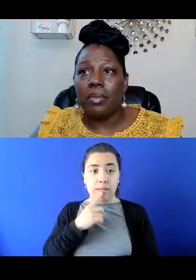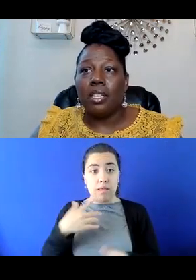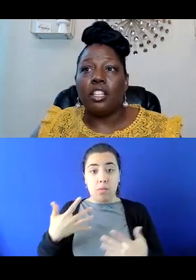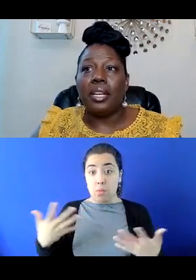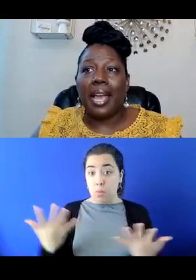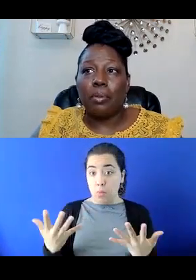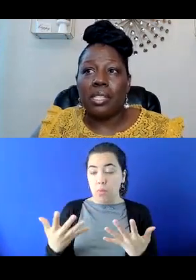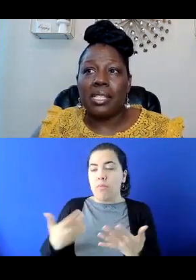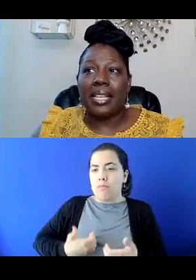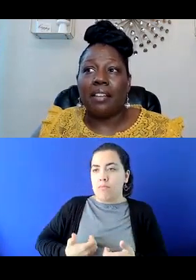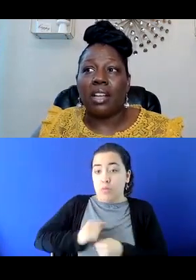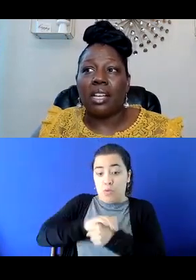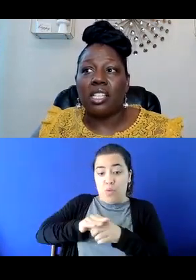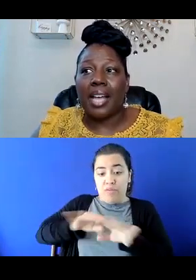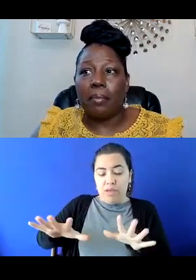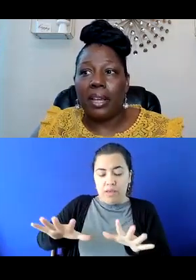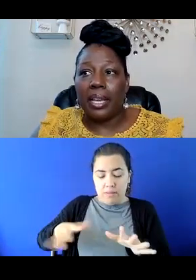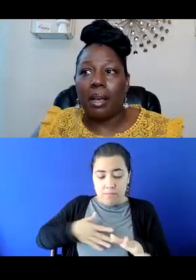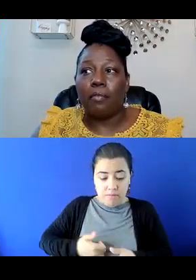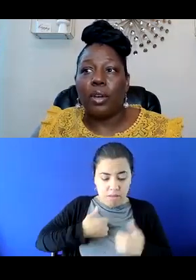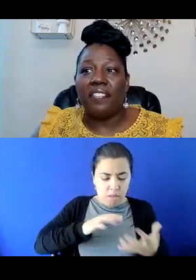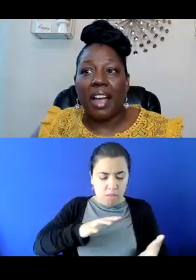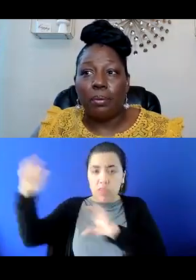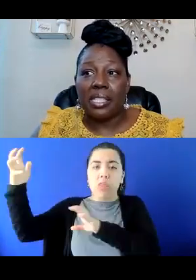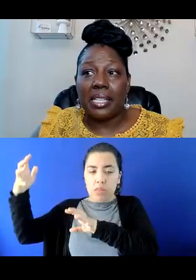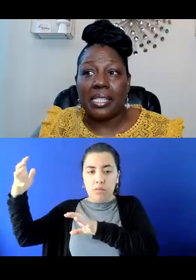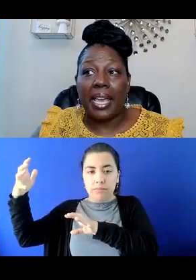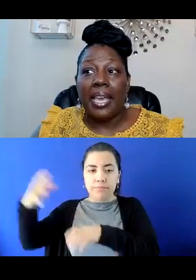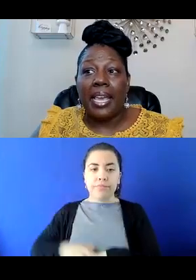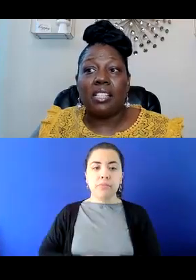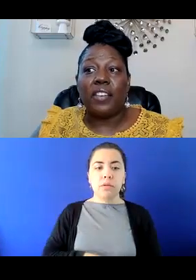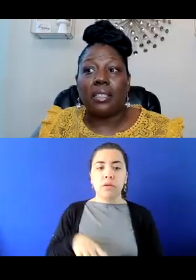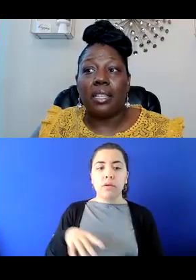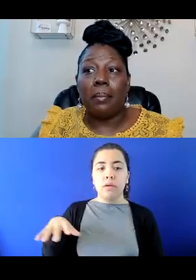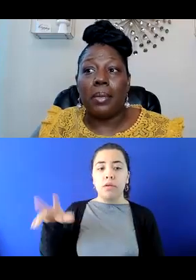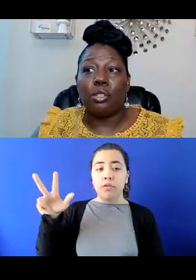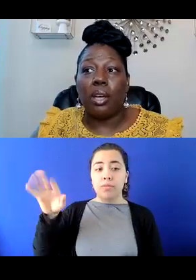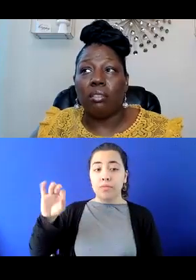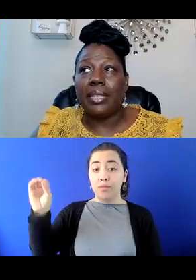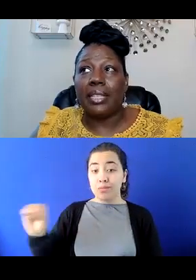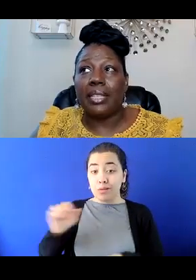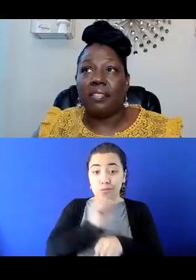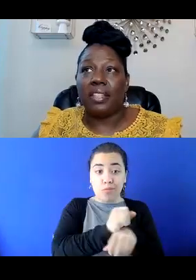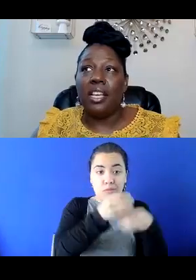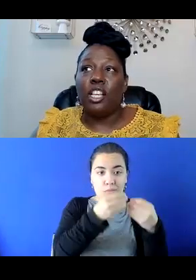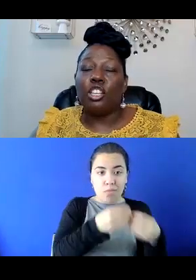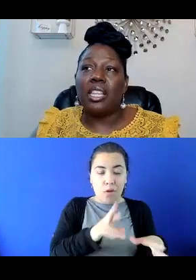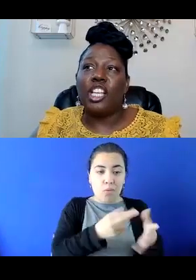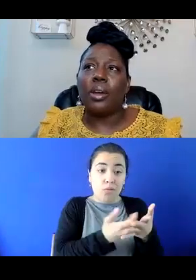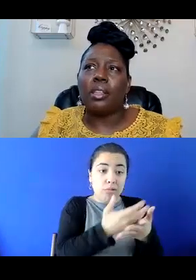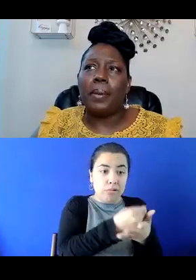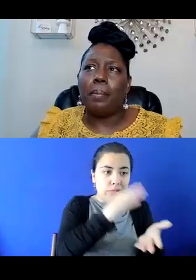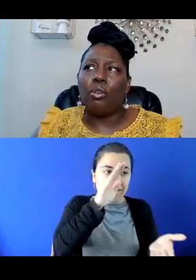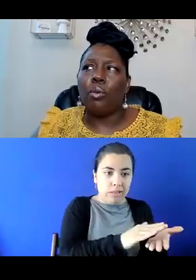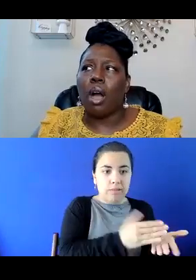some. 39% say they've lost a job or income. 45% say it's affected their mental health negatively. So these